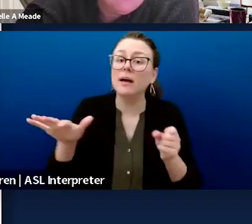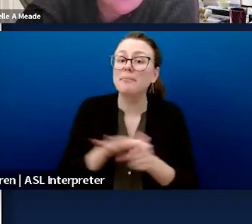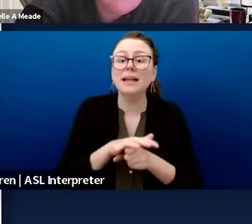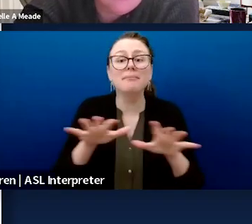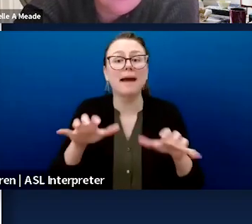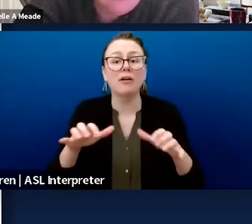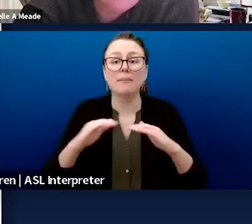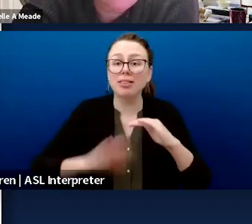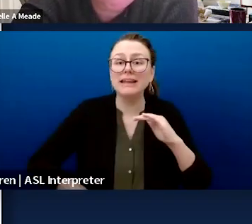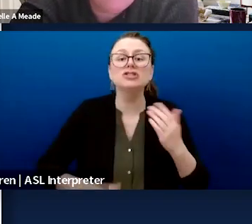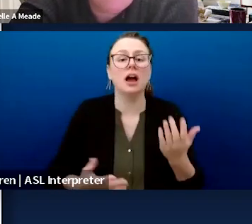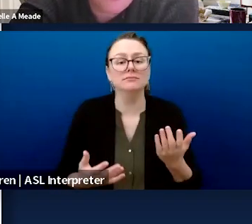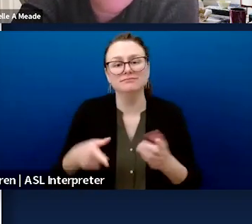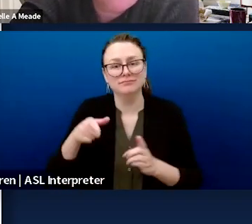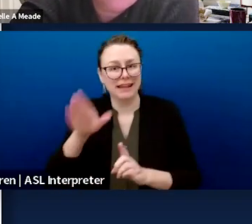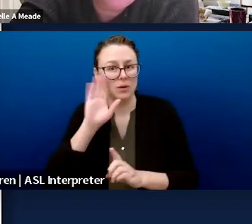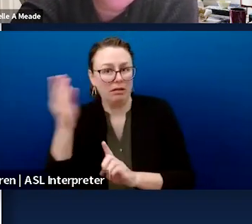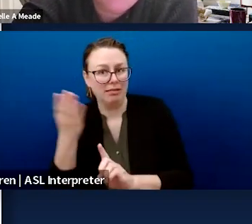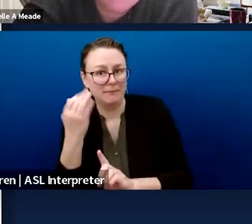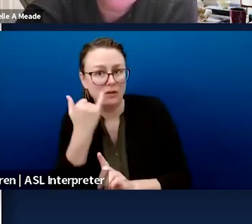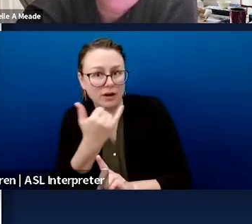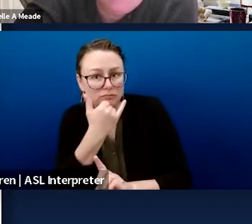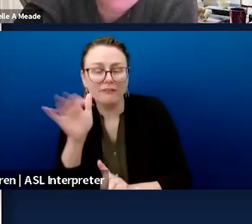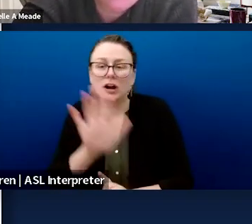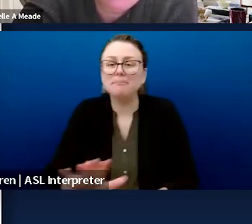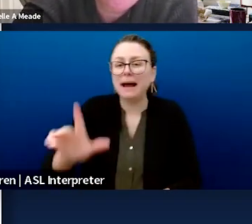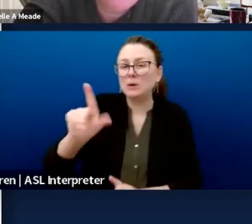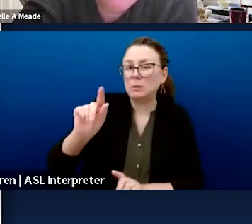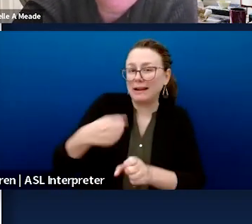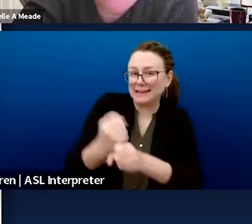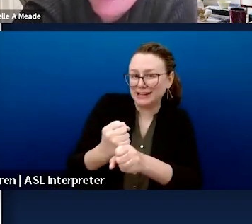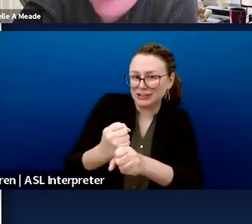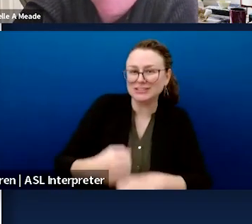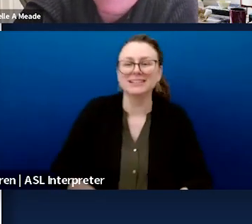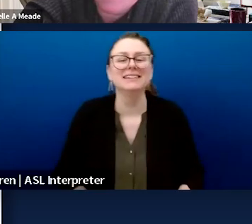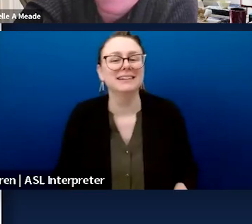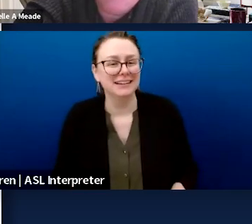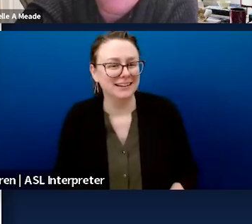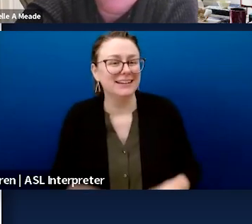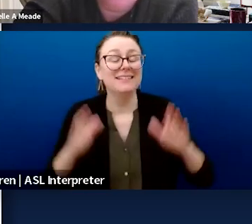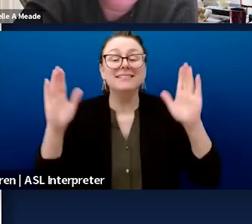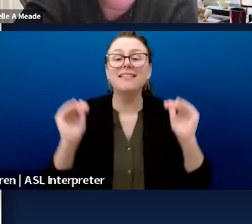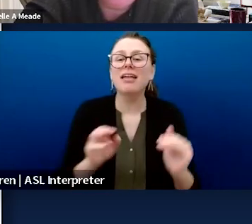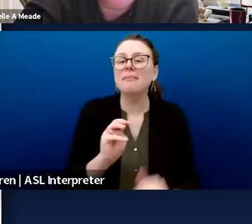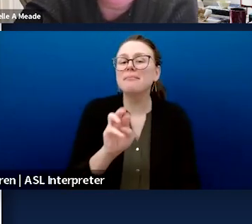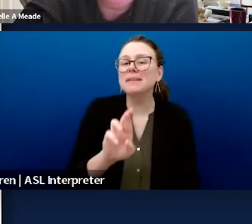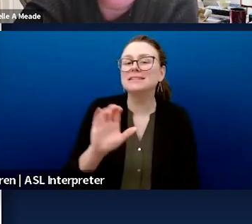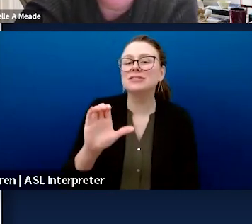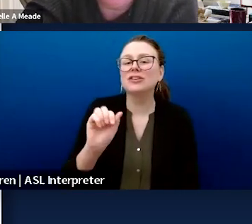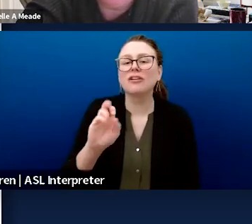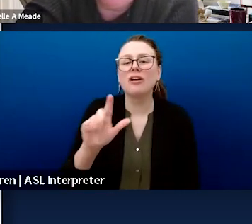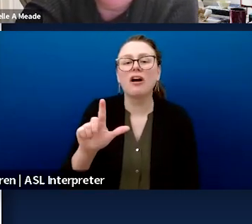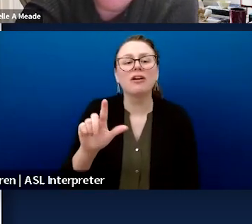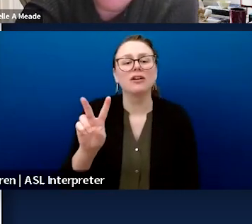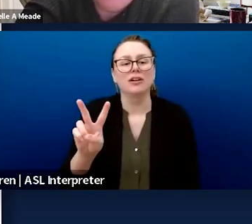paraplegia, and he'll correct me if I'm wrong, for about 20 years. And Mr. Carl Werner